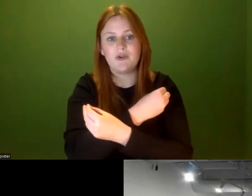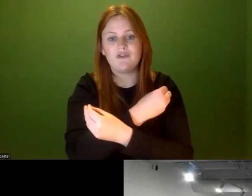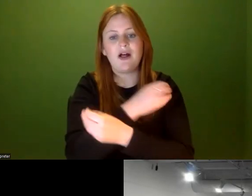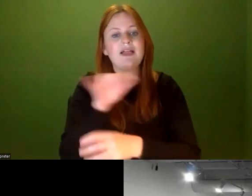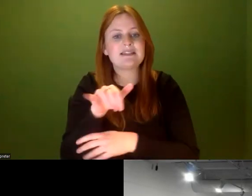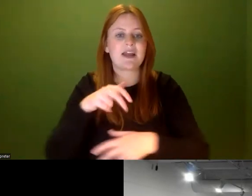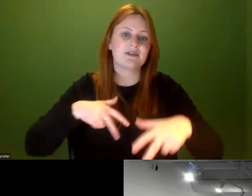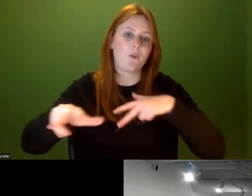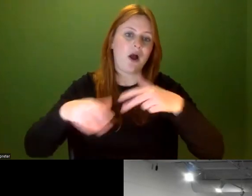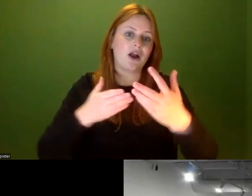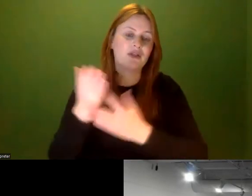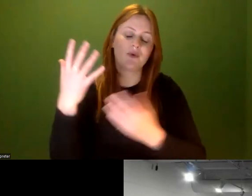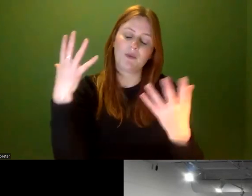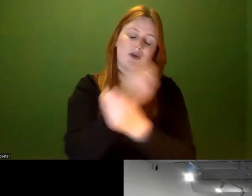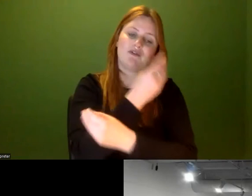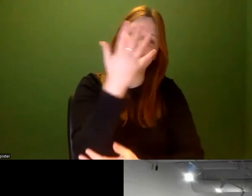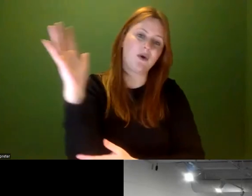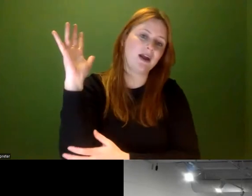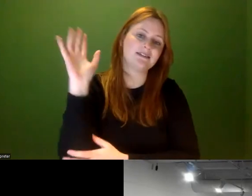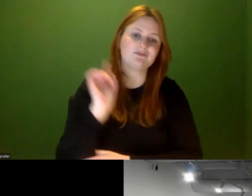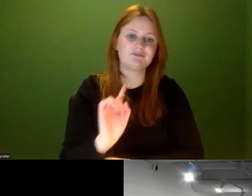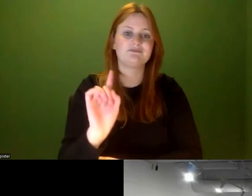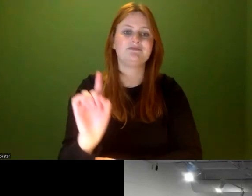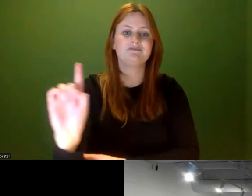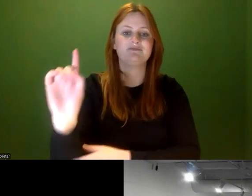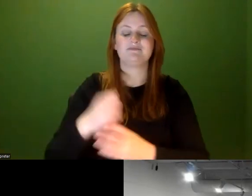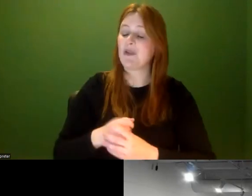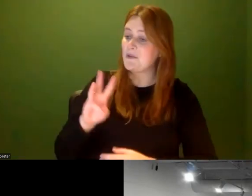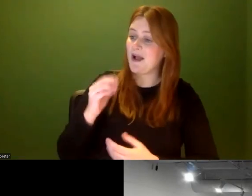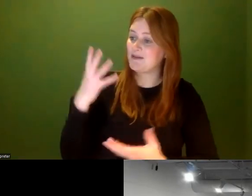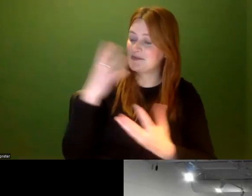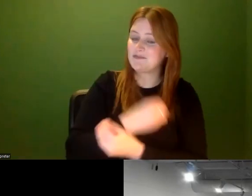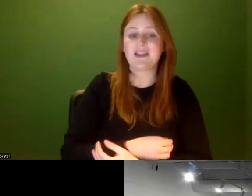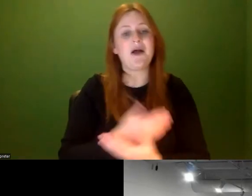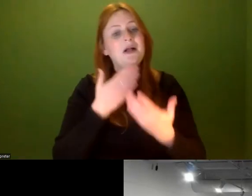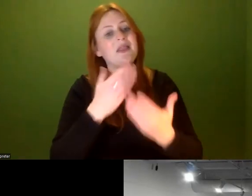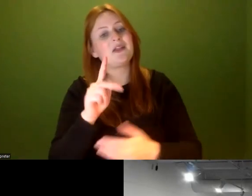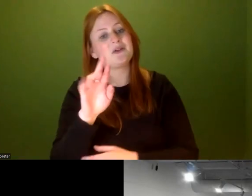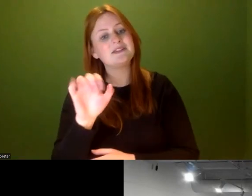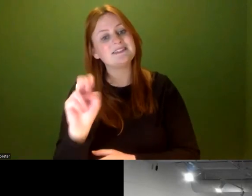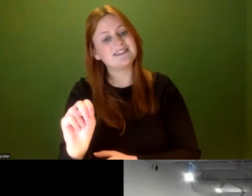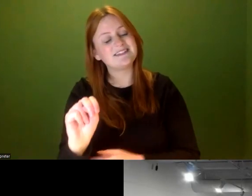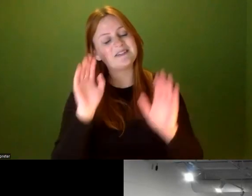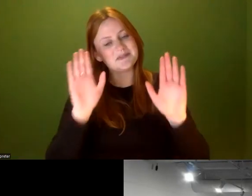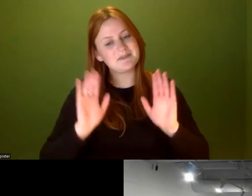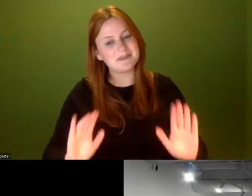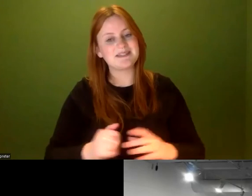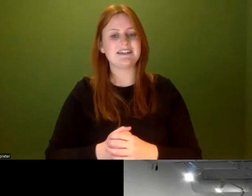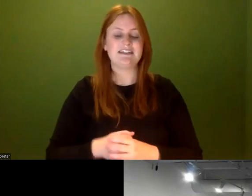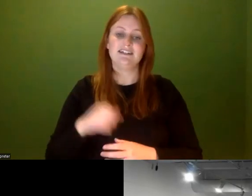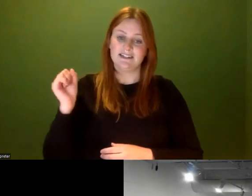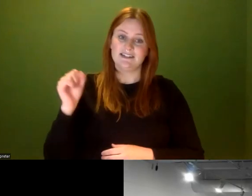glorious forest. Oh, how lovely. Oh. Thank you, Kristen. That's amazing. Yeah, yeah. We're probably not